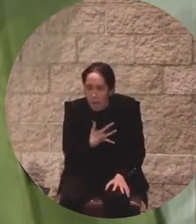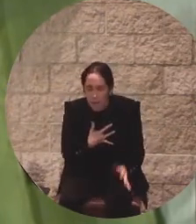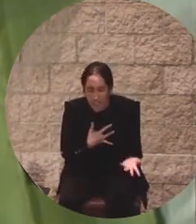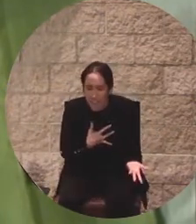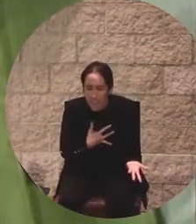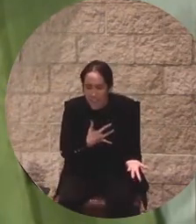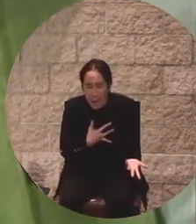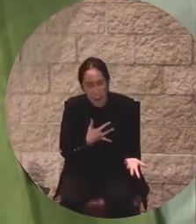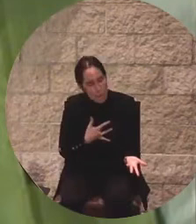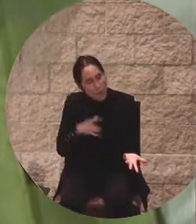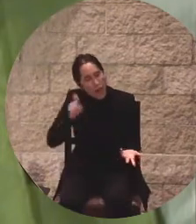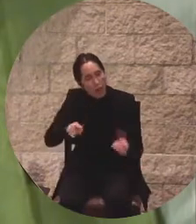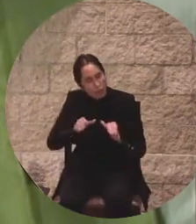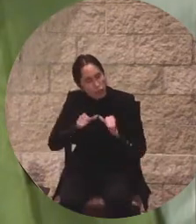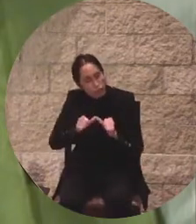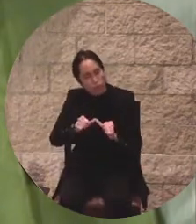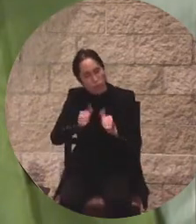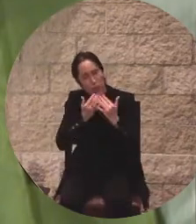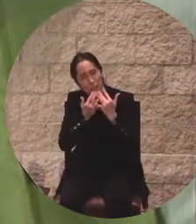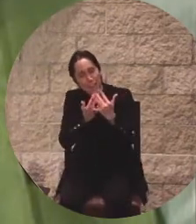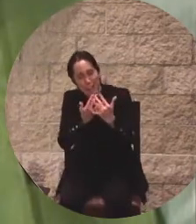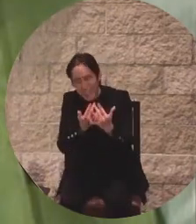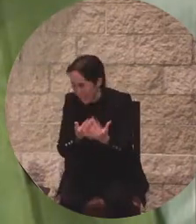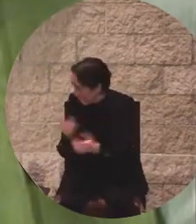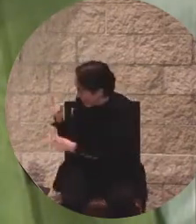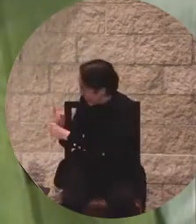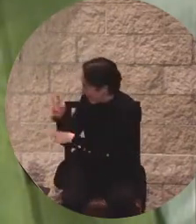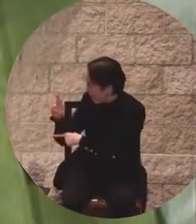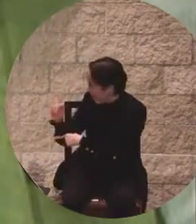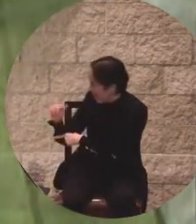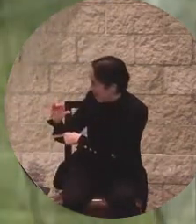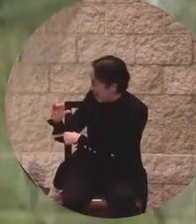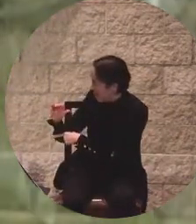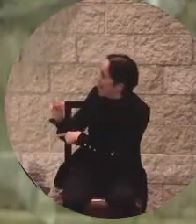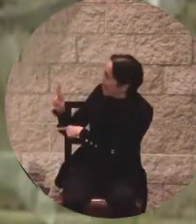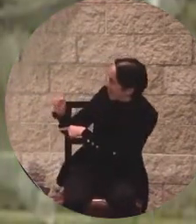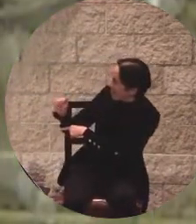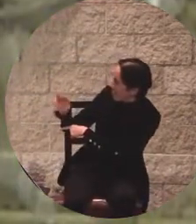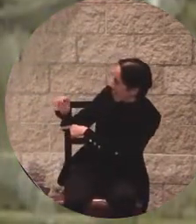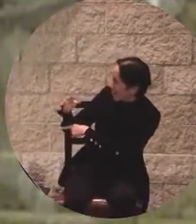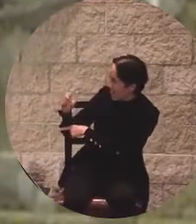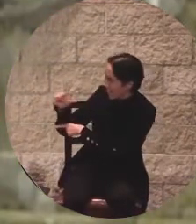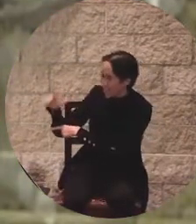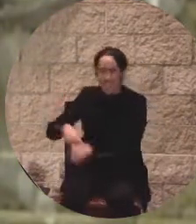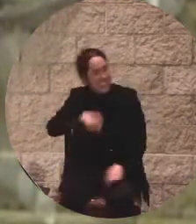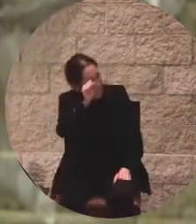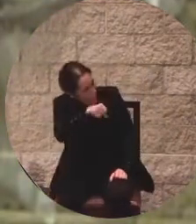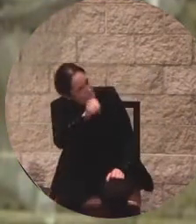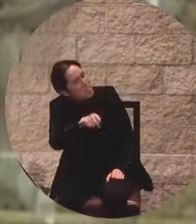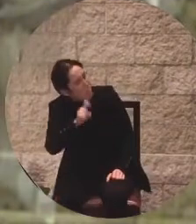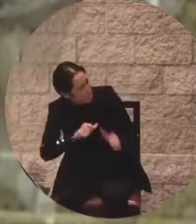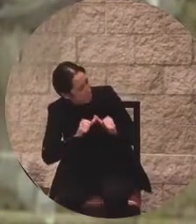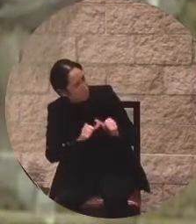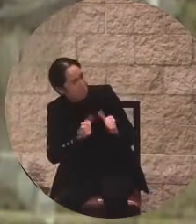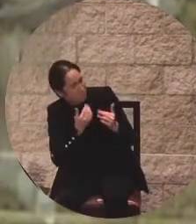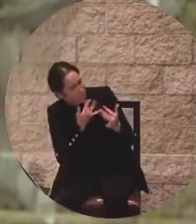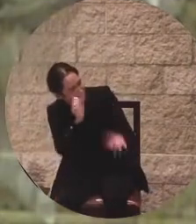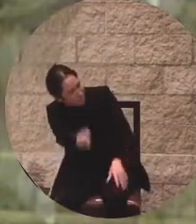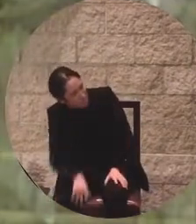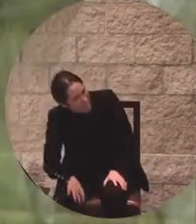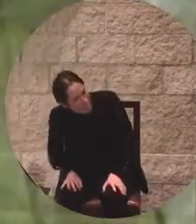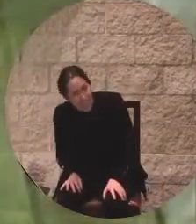have to keep singing. Don't you, Rachel? You just do. So here is